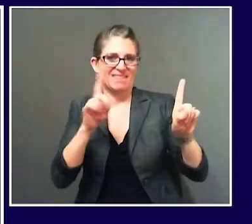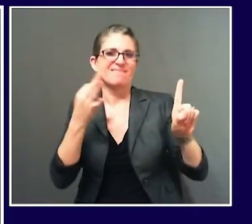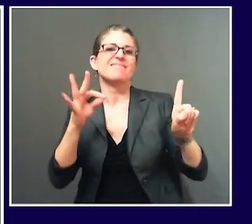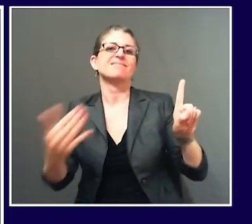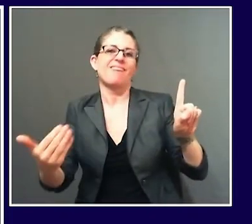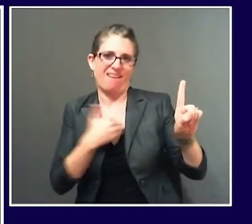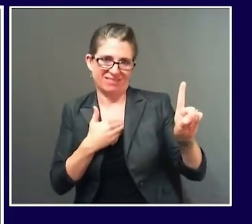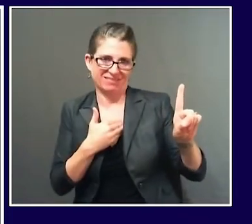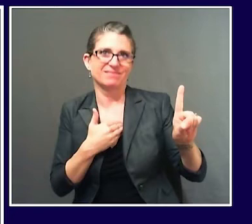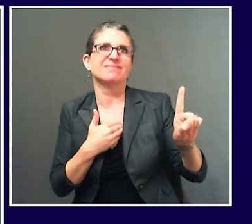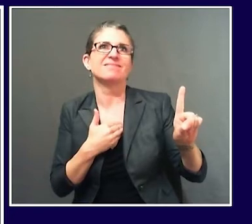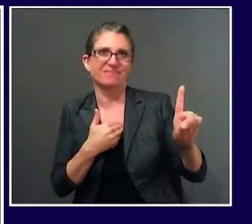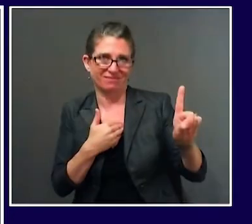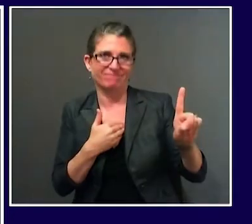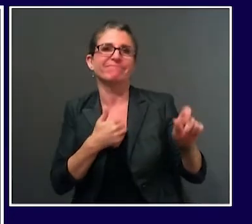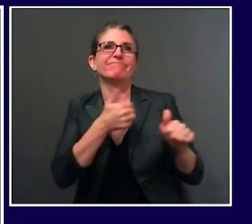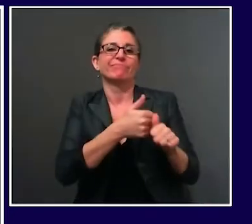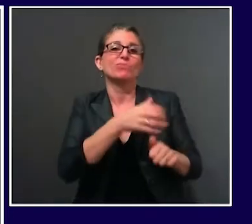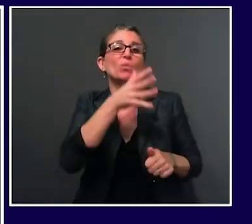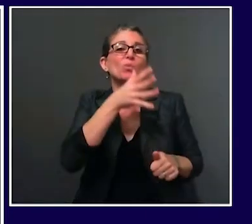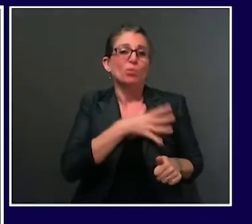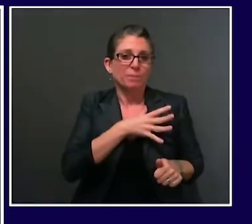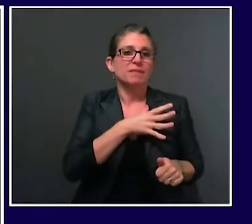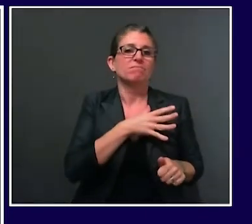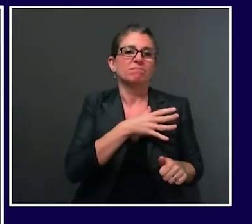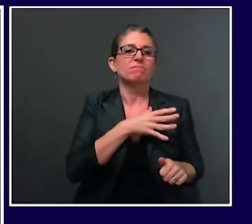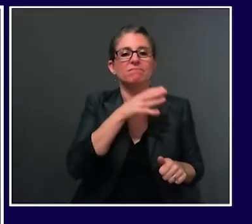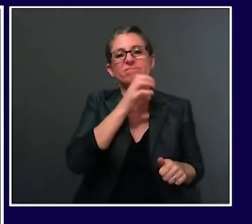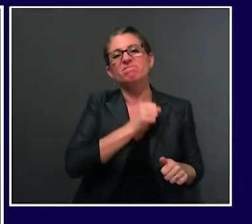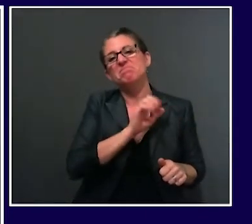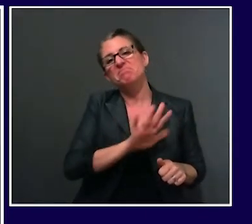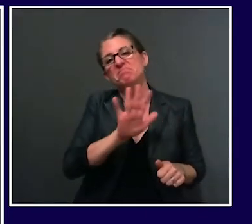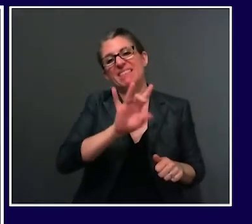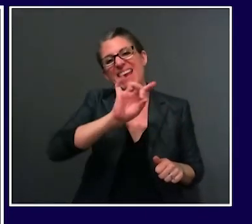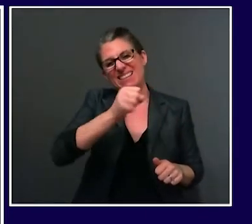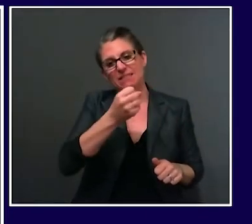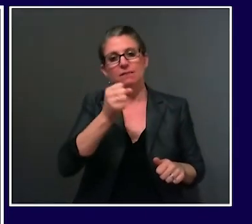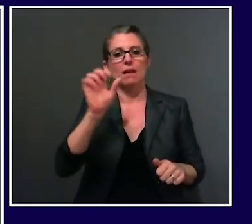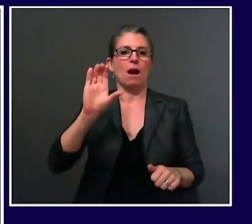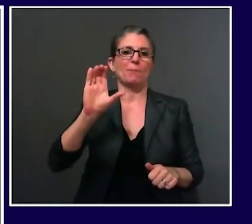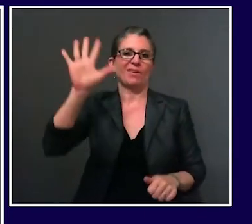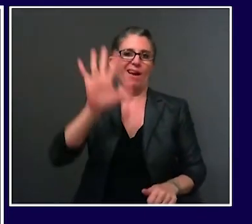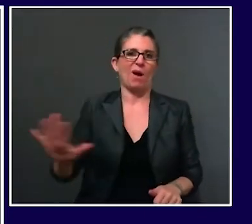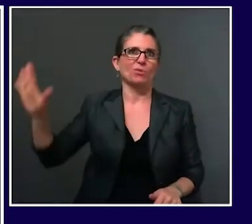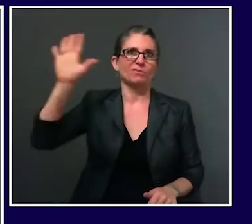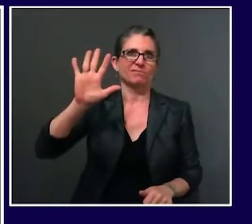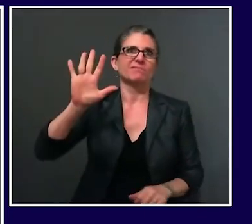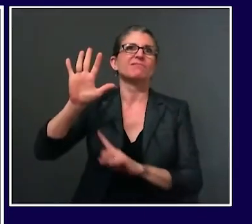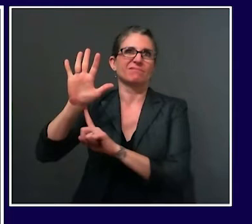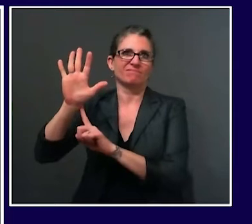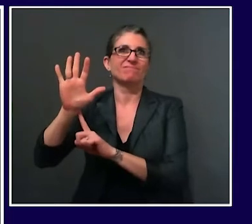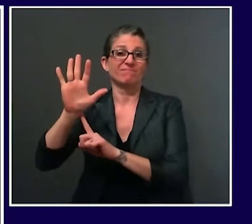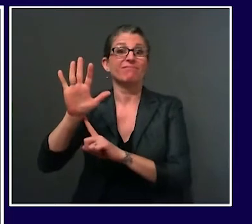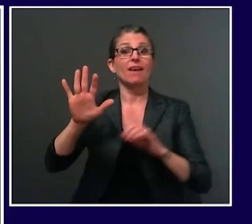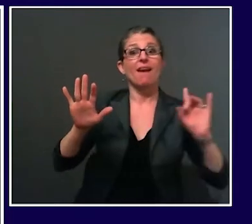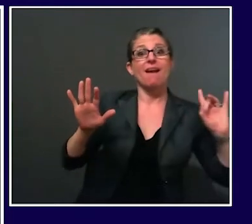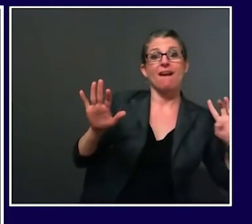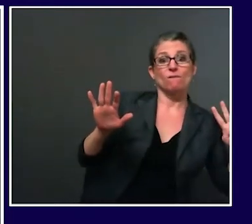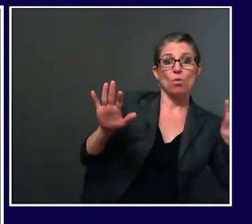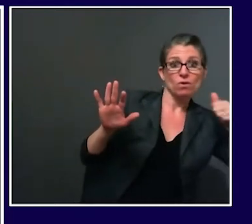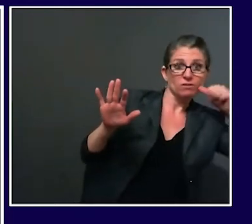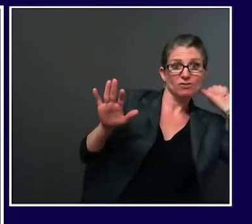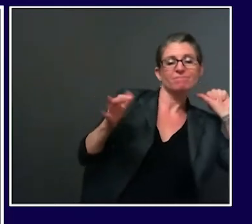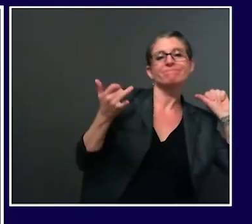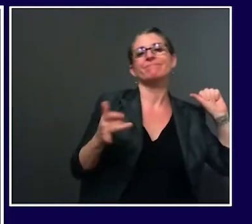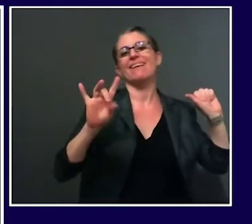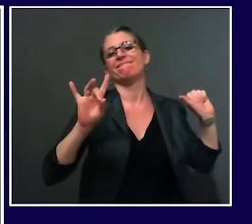her 80s from Cumberland County, and her passing marks the 85th death associated with COVID-19